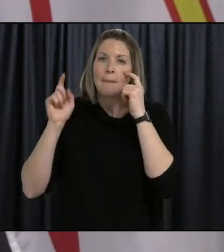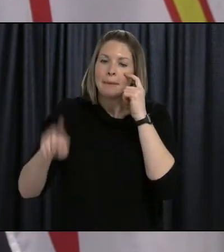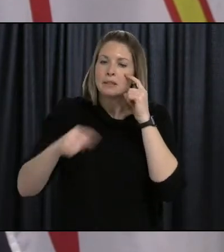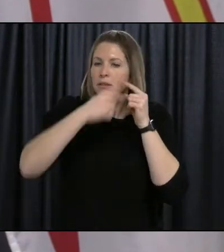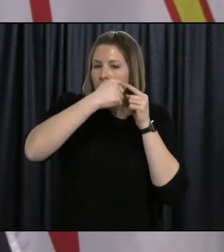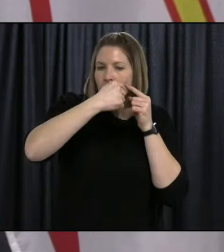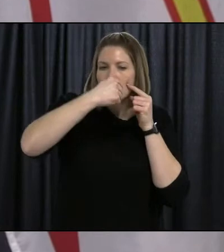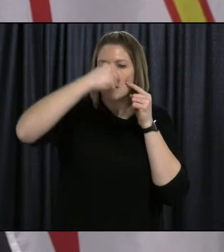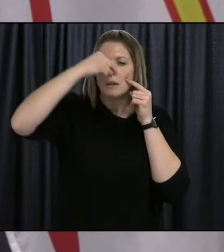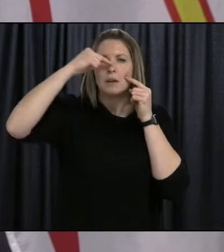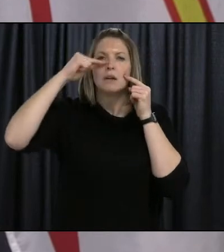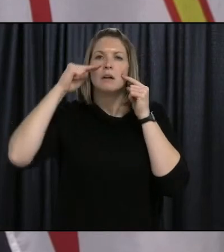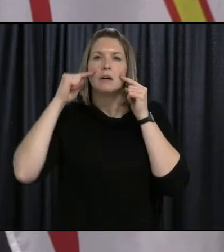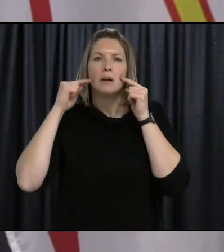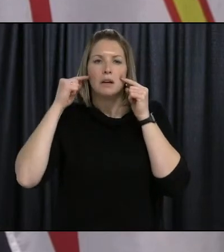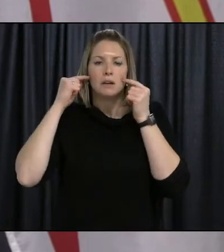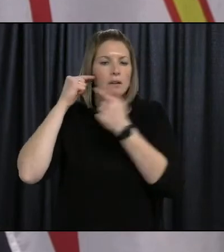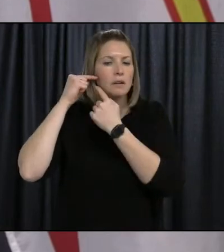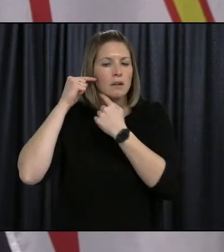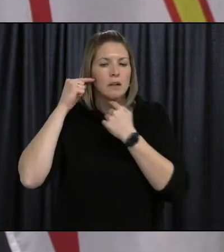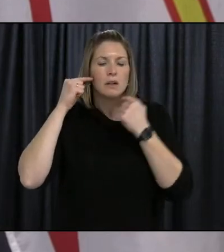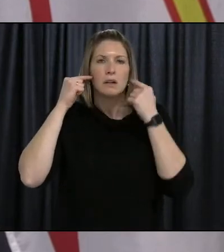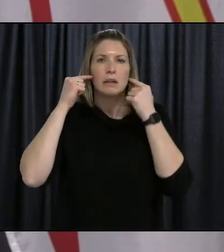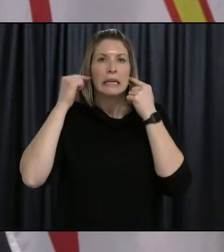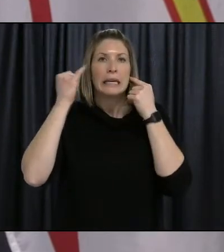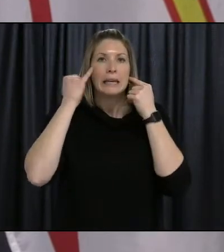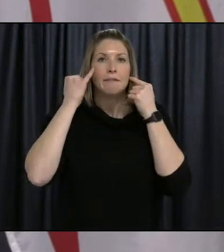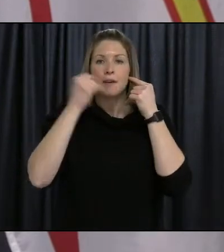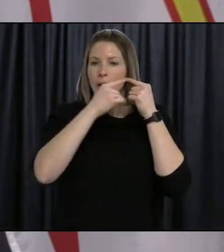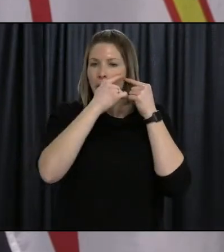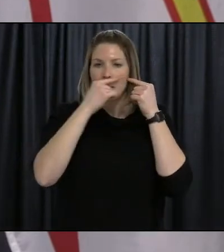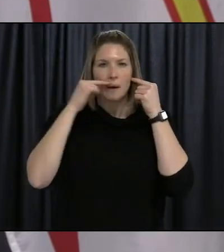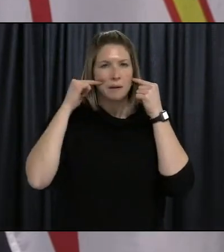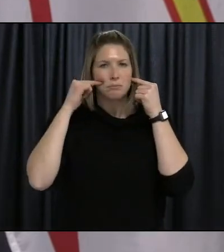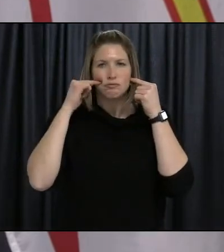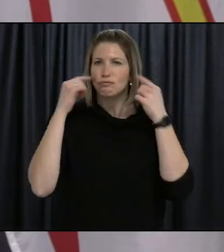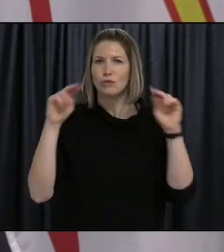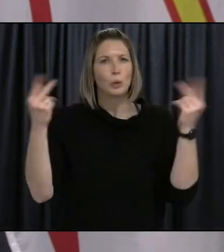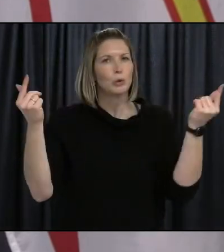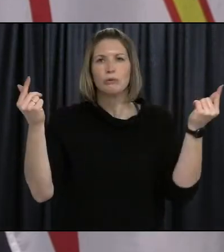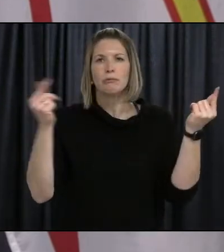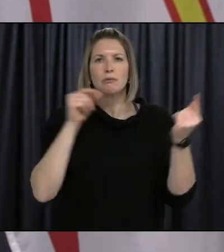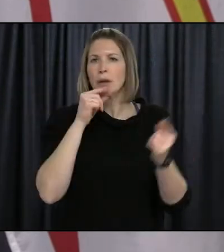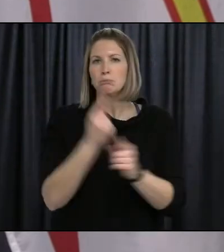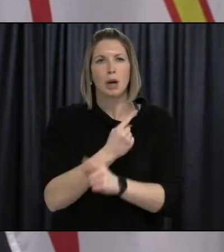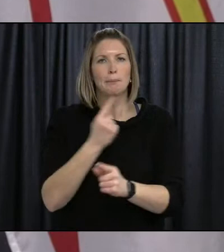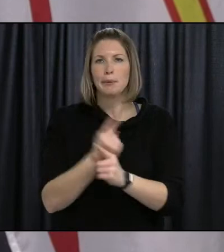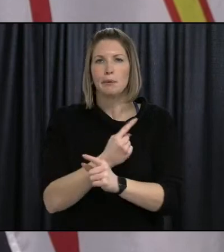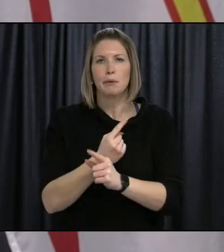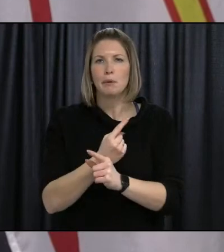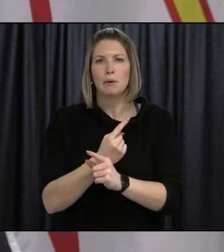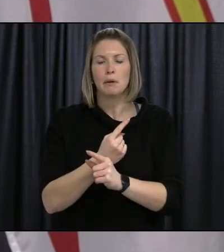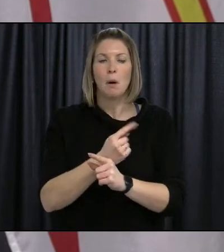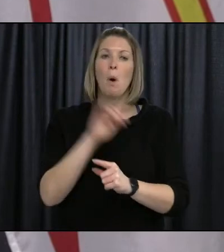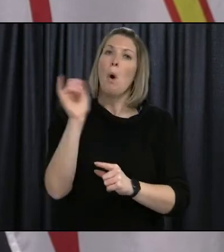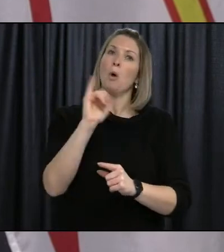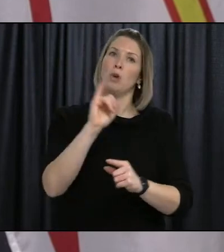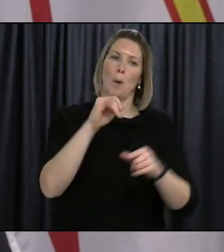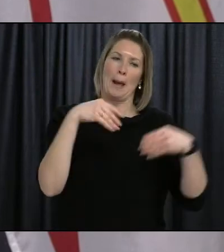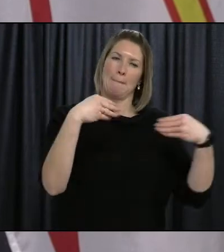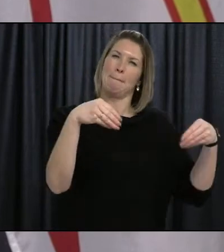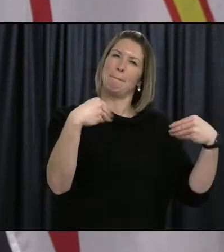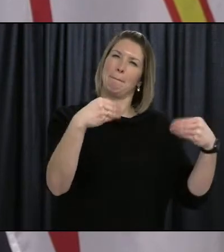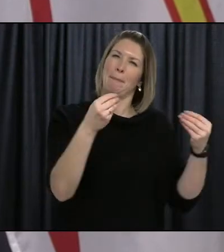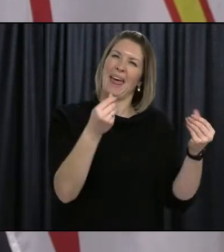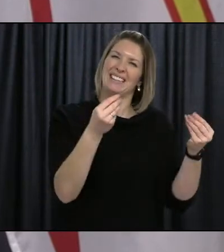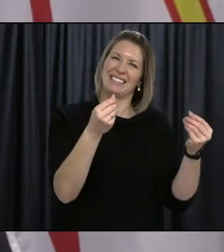your mask is under your nose, it is not effective. We do not recommend plastic masks or a mask with an air valve. The openings